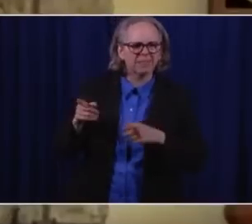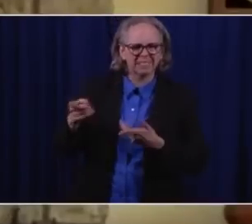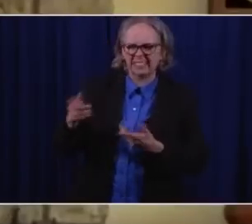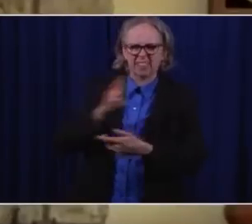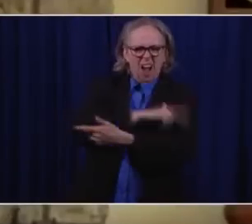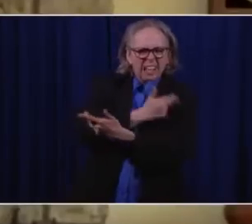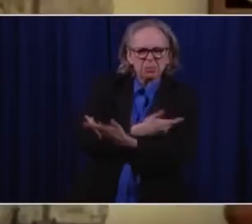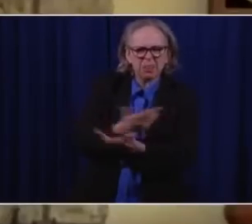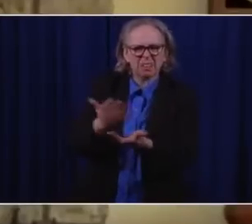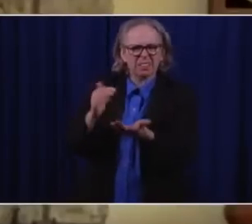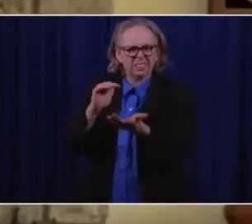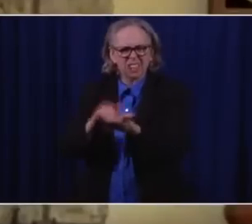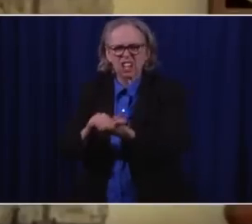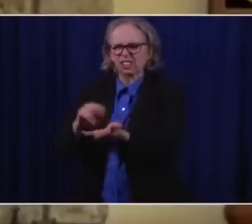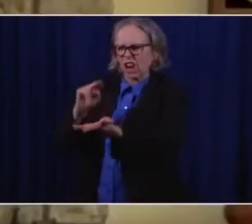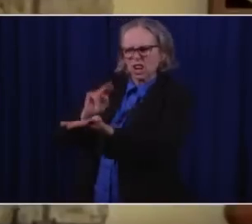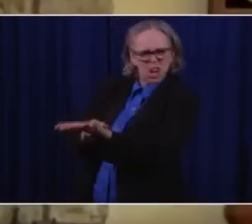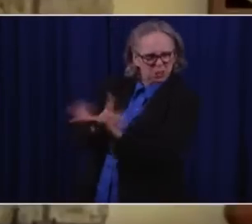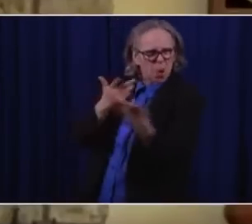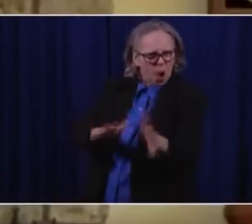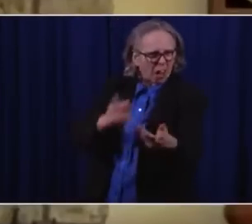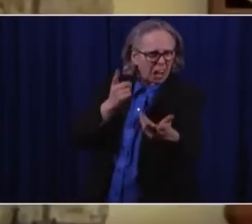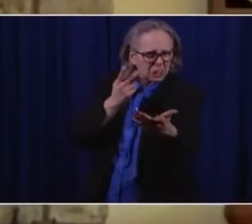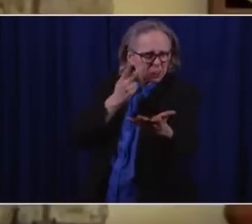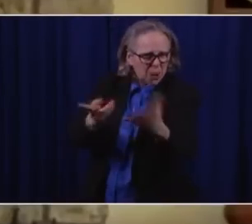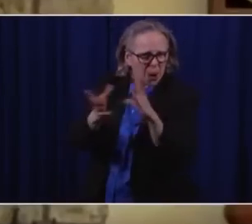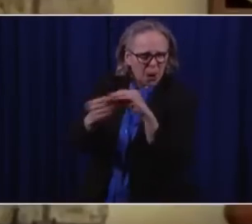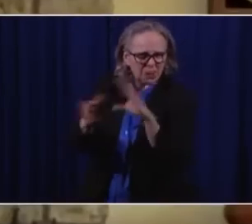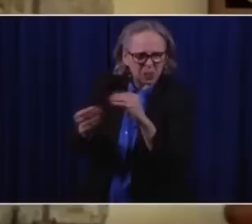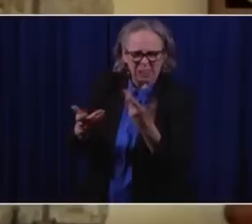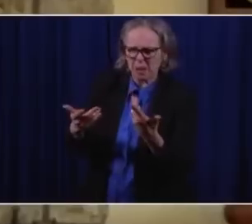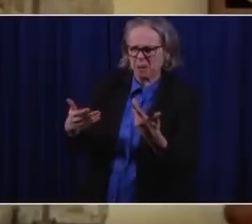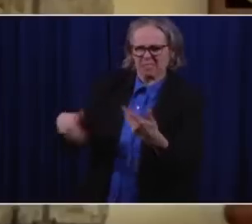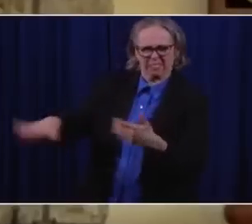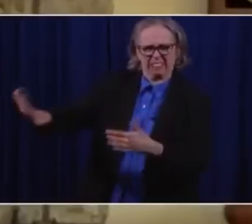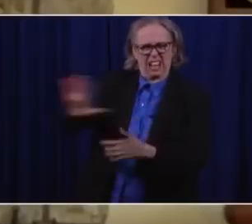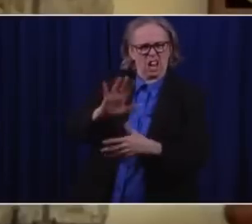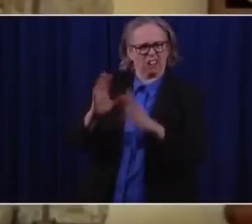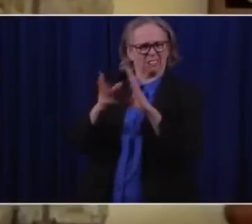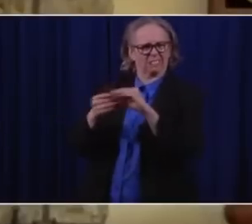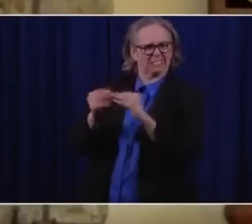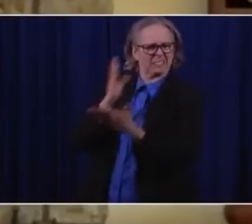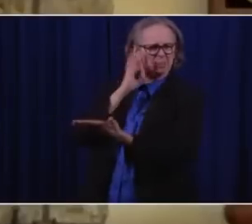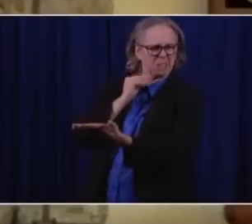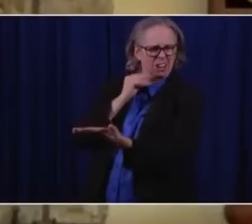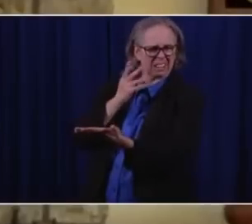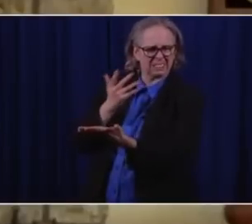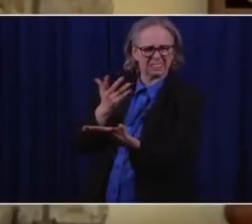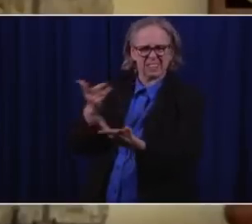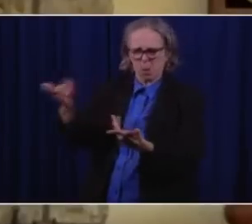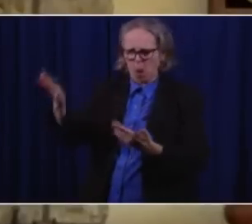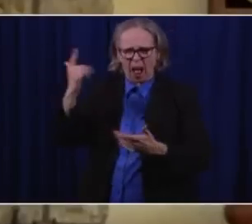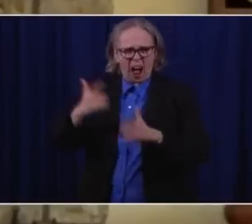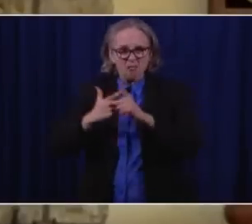nurses and personnel that we've asked to run a marathon, and now we're asking them to run another